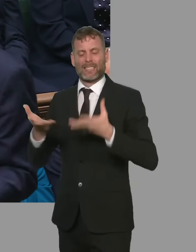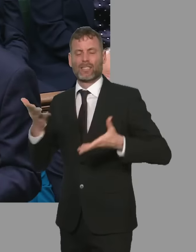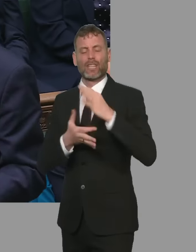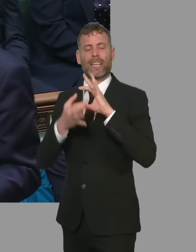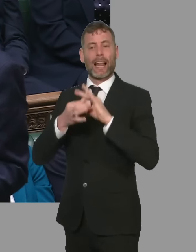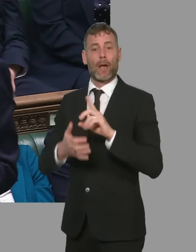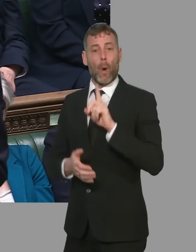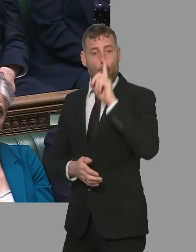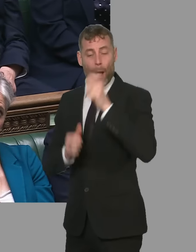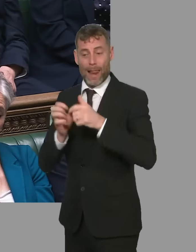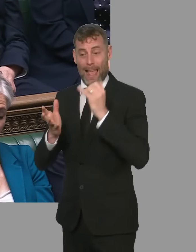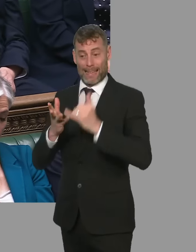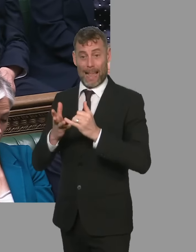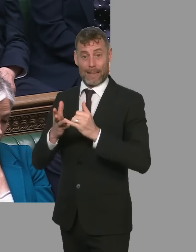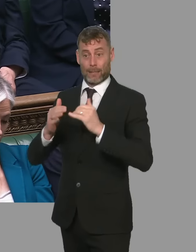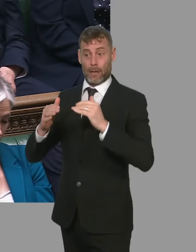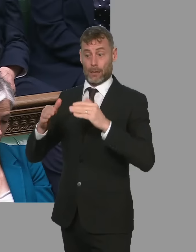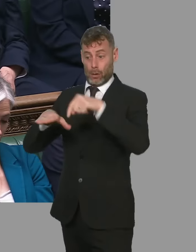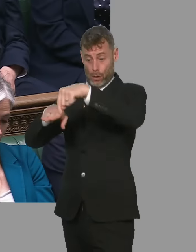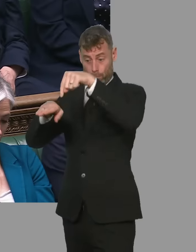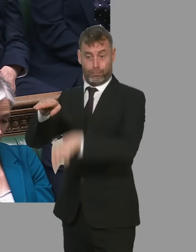wrong.